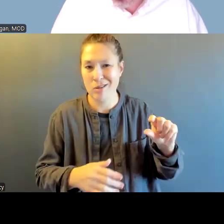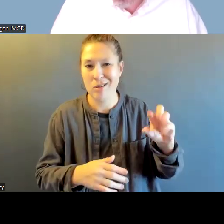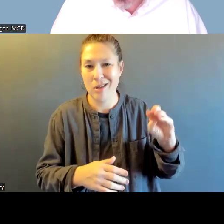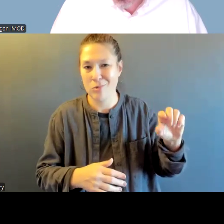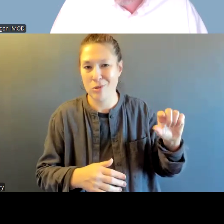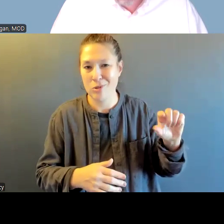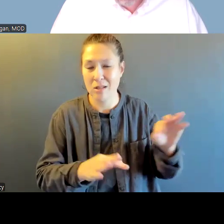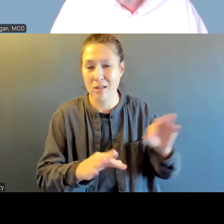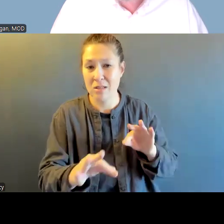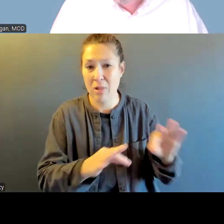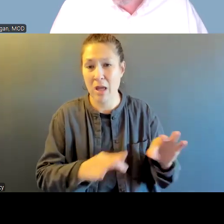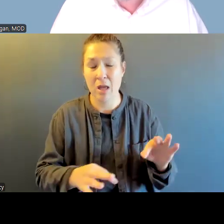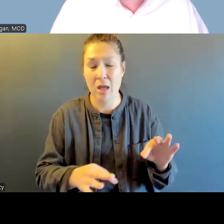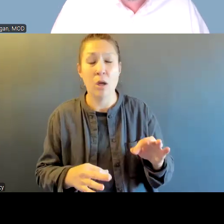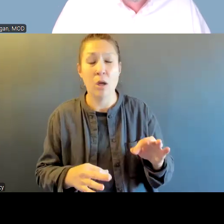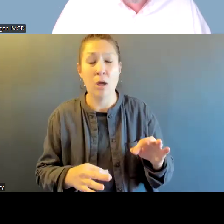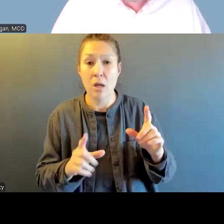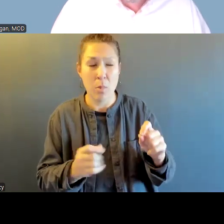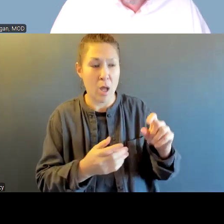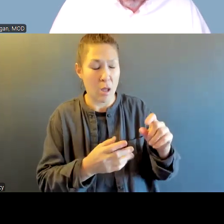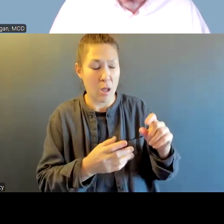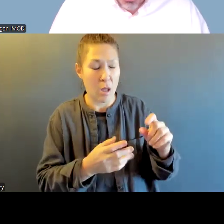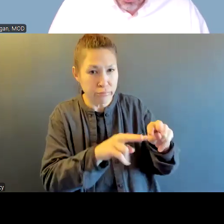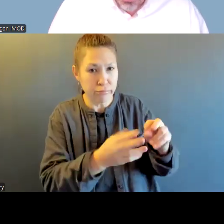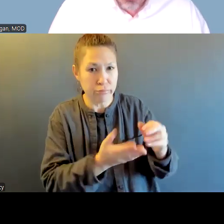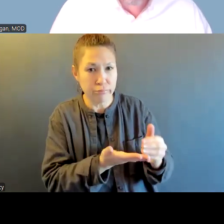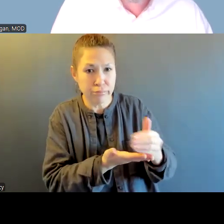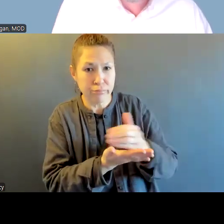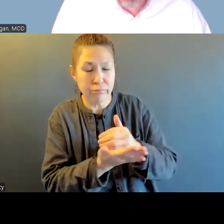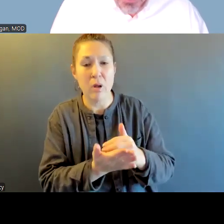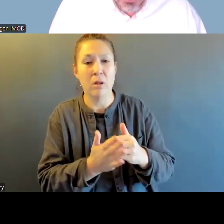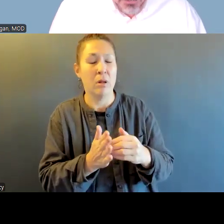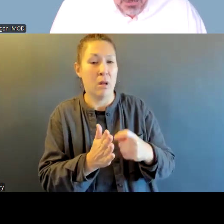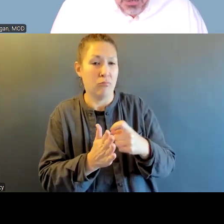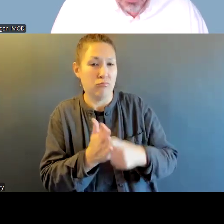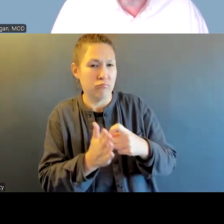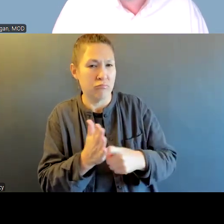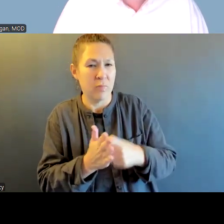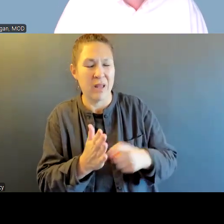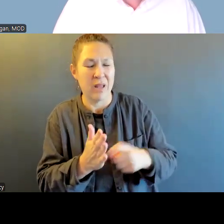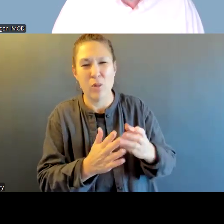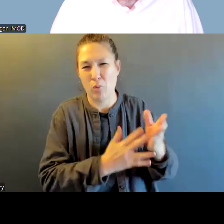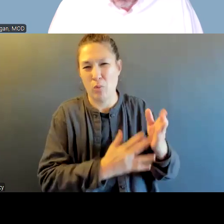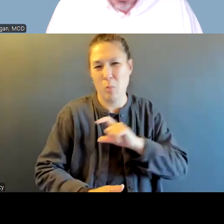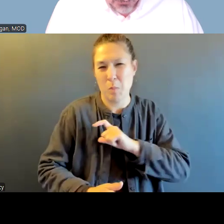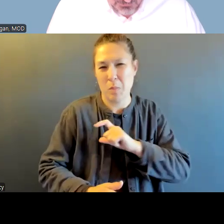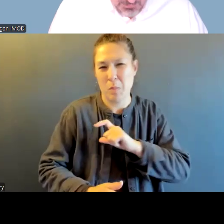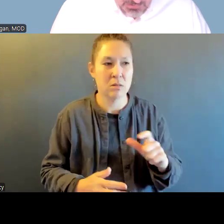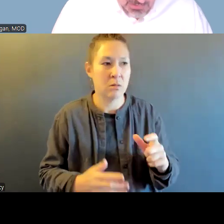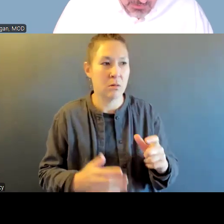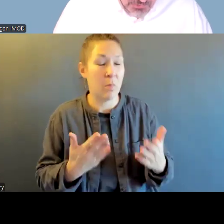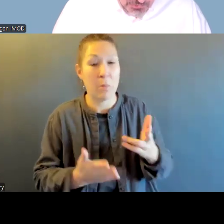all incoming violation revenues, and that's usually through the police department, where they'll give you quarterly or monthly updates, and maybe through the parking clerk as well.